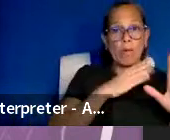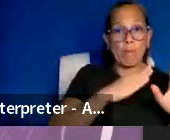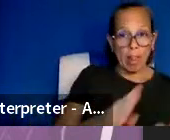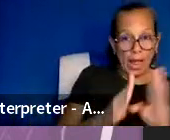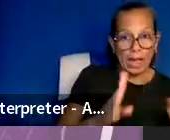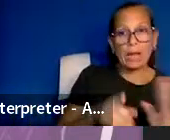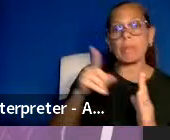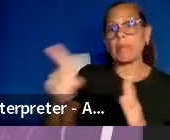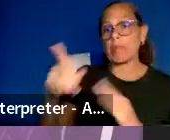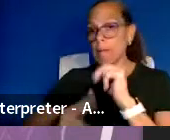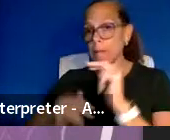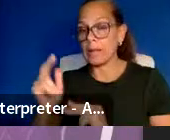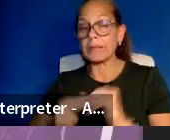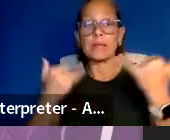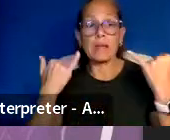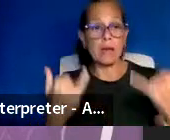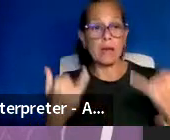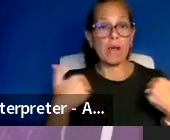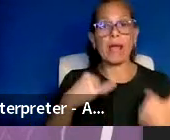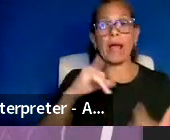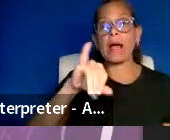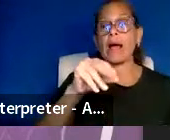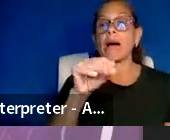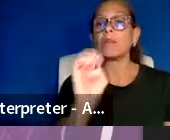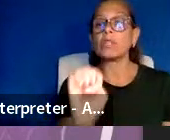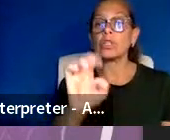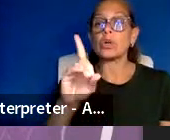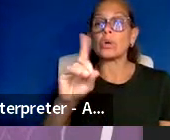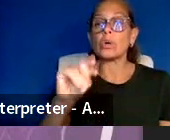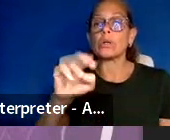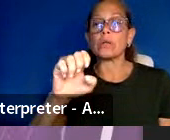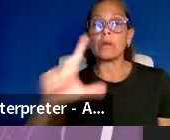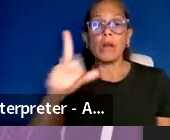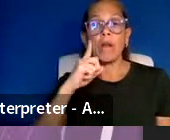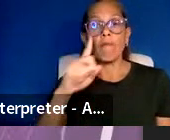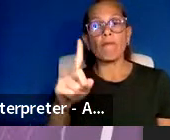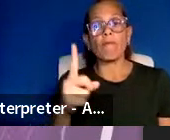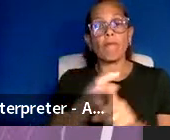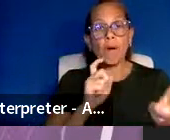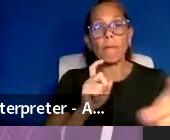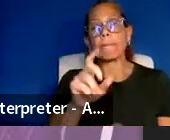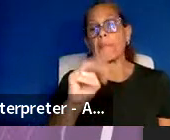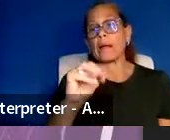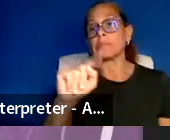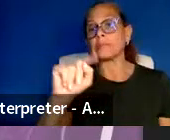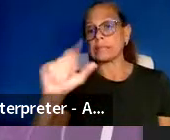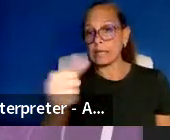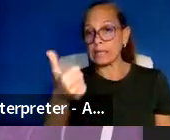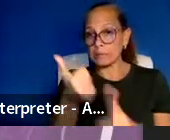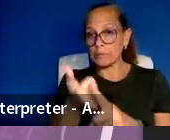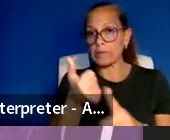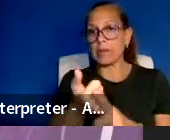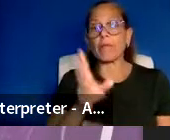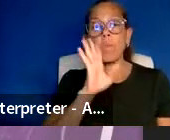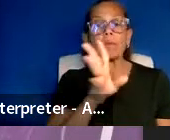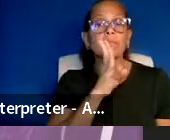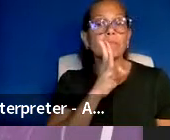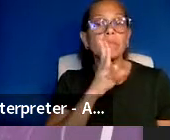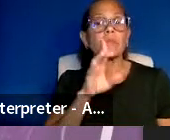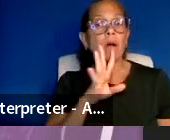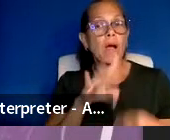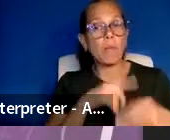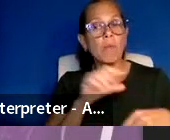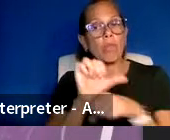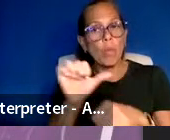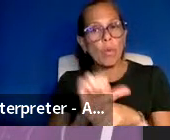new stations. So we're joined tonight by Joe O'Donnell from the MTA, who's going to speak a little bit to the state of the work and